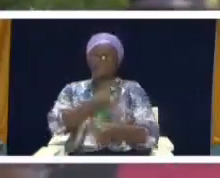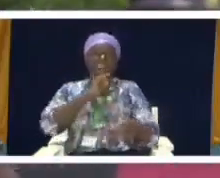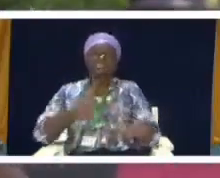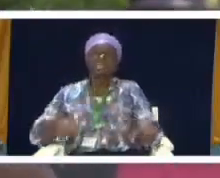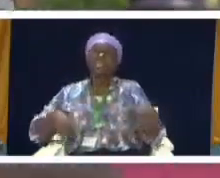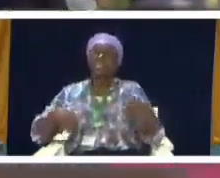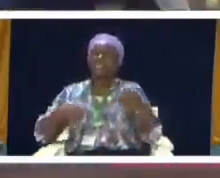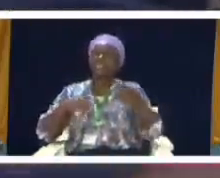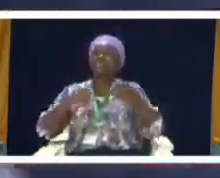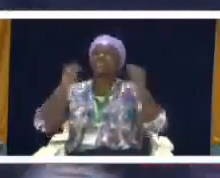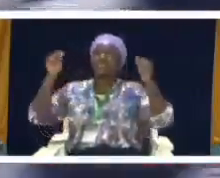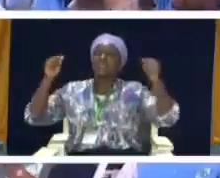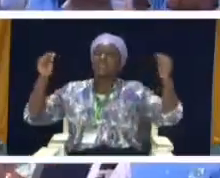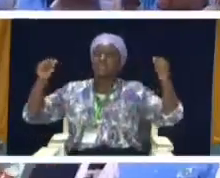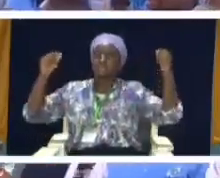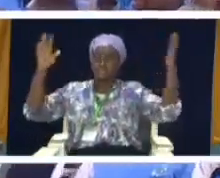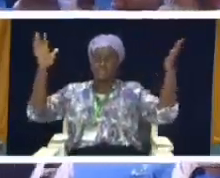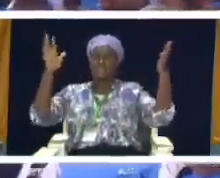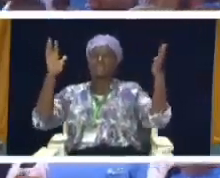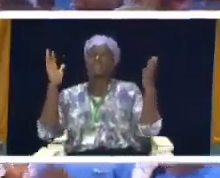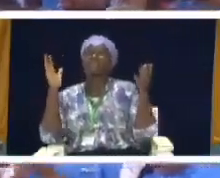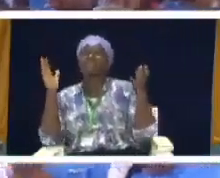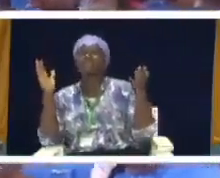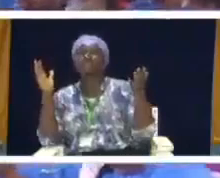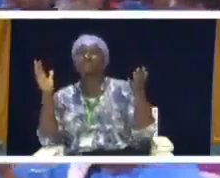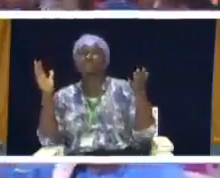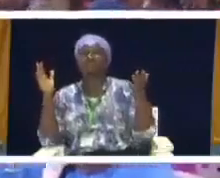glory. Hallelujah.